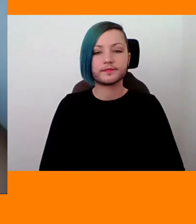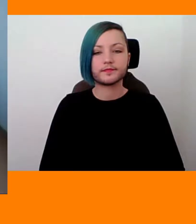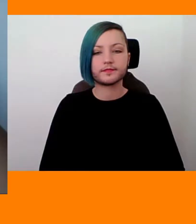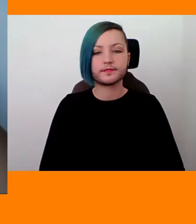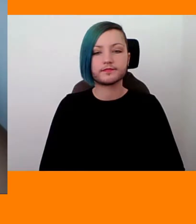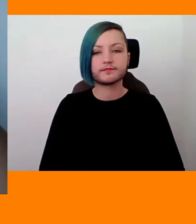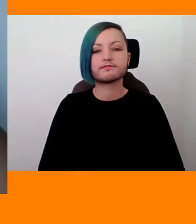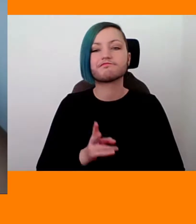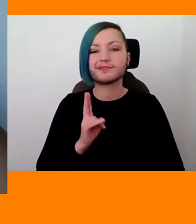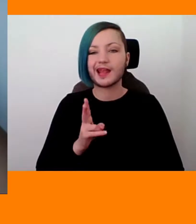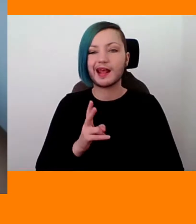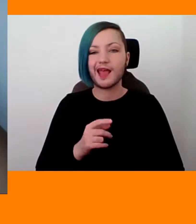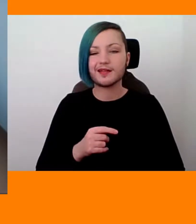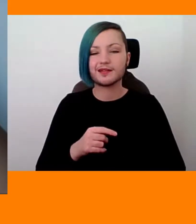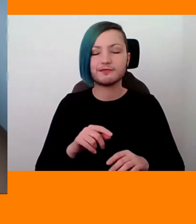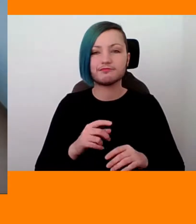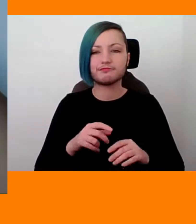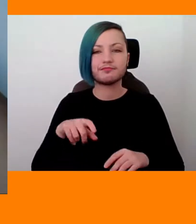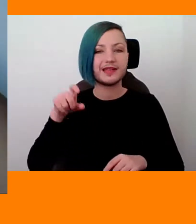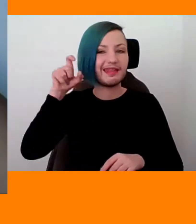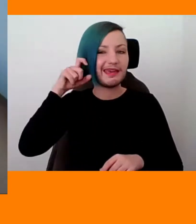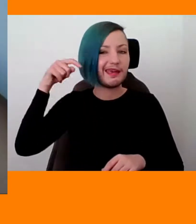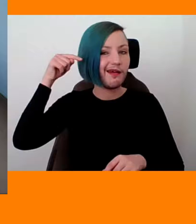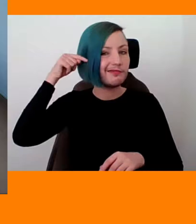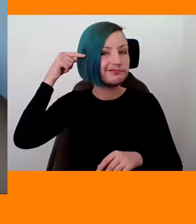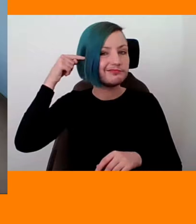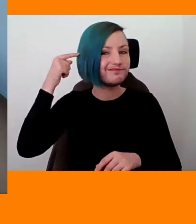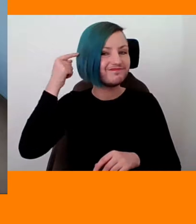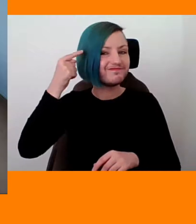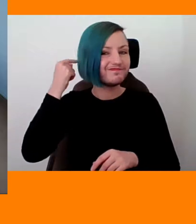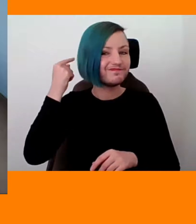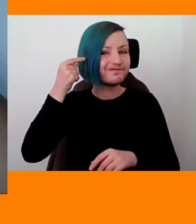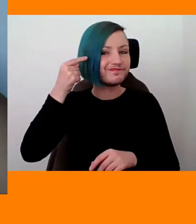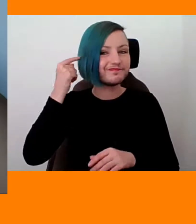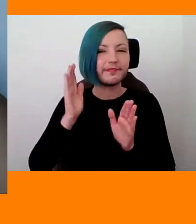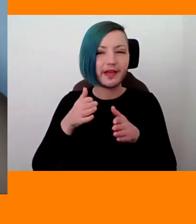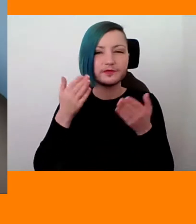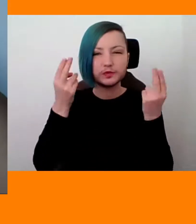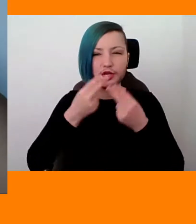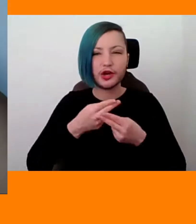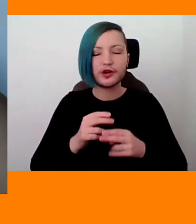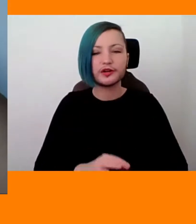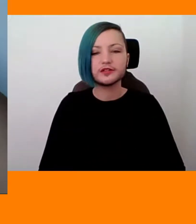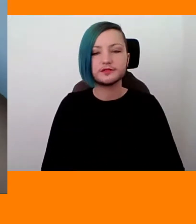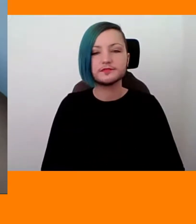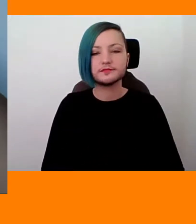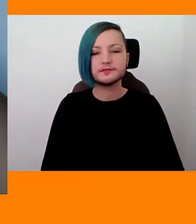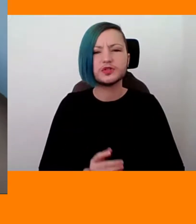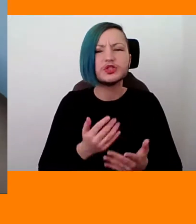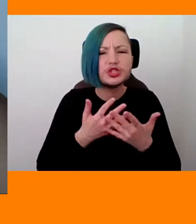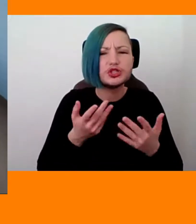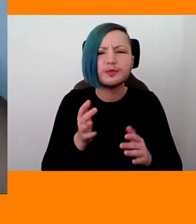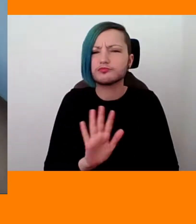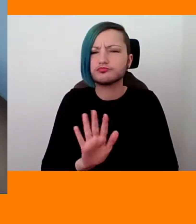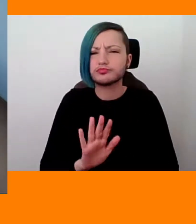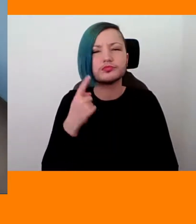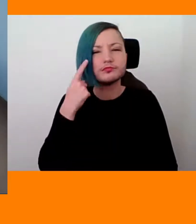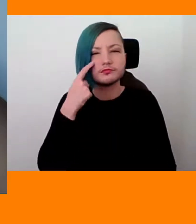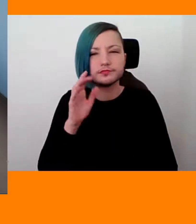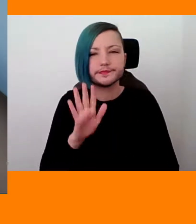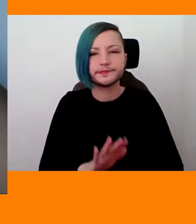And again, behind your ear, it's got to be nice and dark there. Not too much.